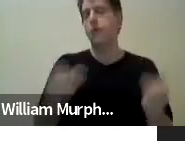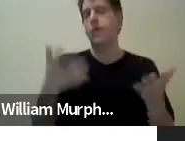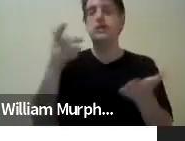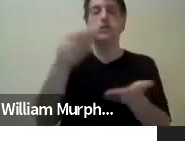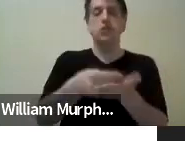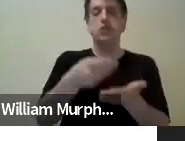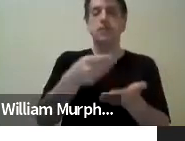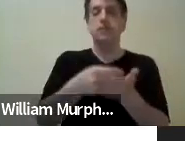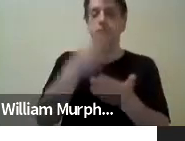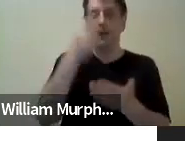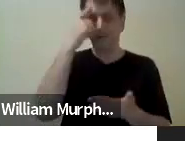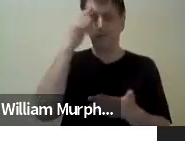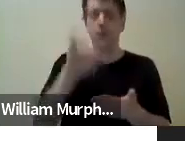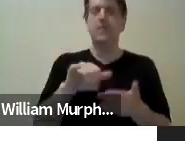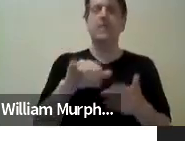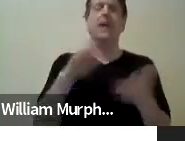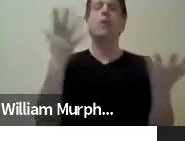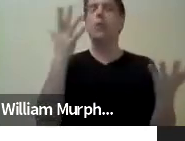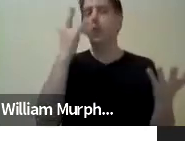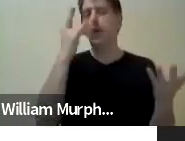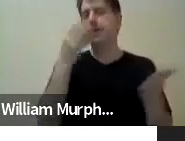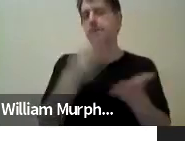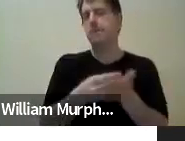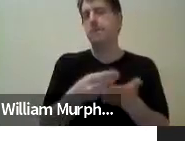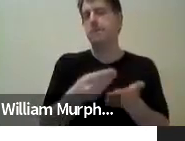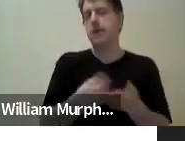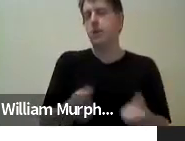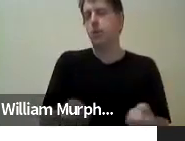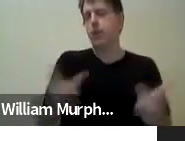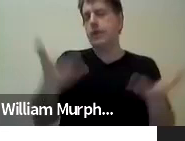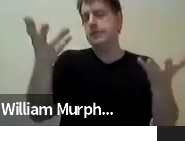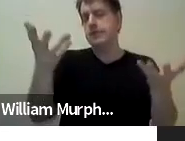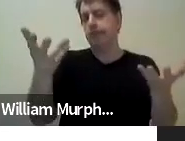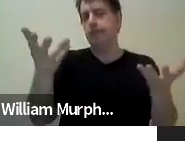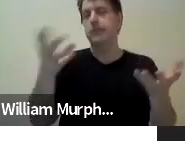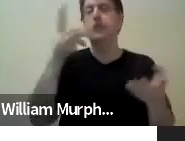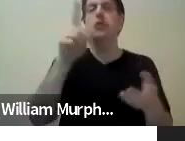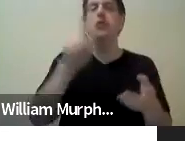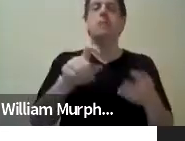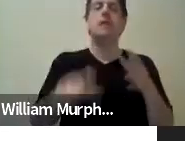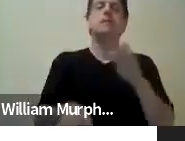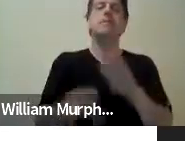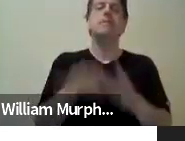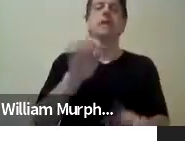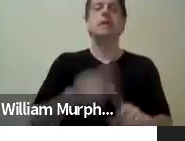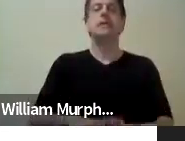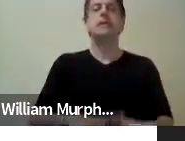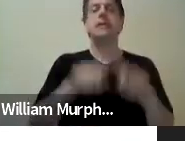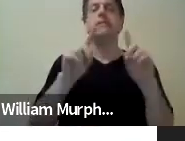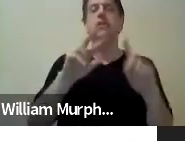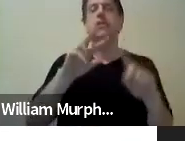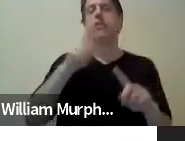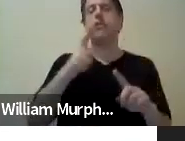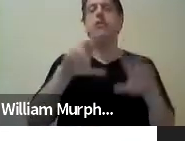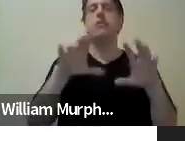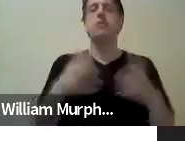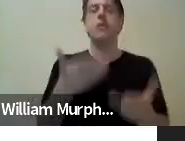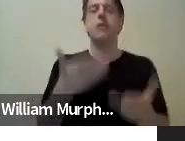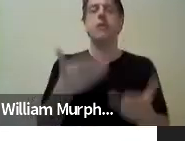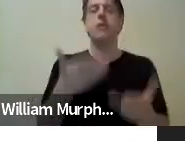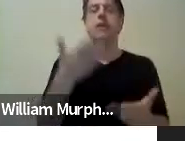because ultimately it's money wasted, in which we need to get a different third-party verification letter in order for